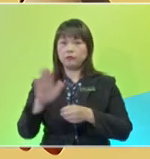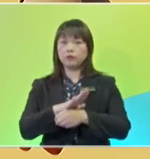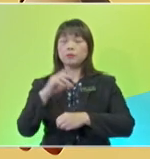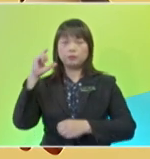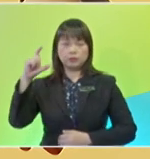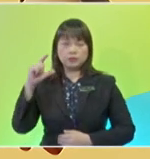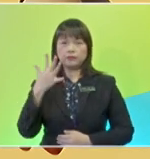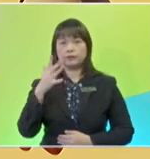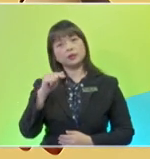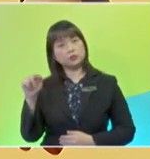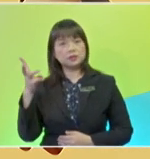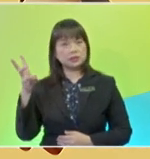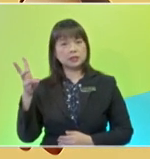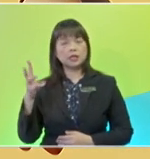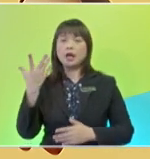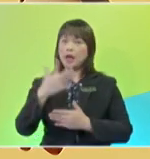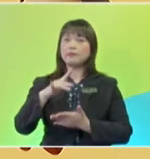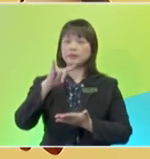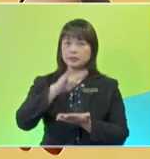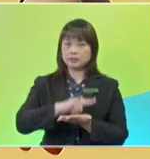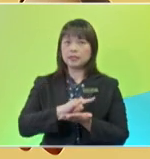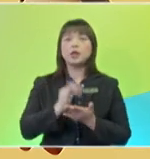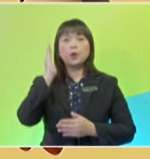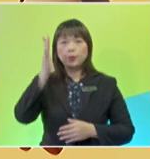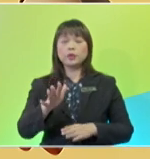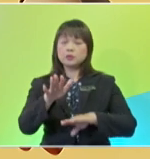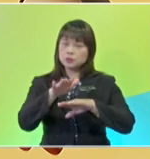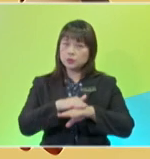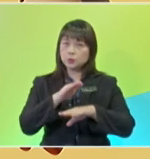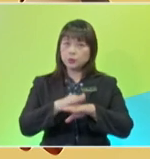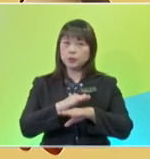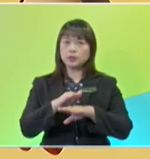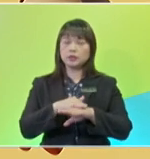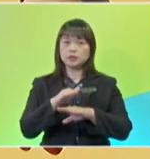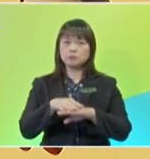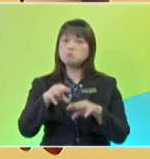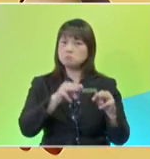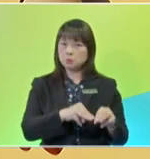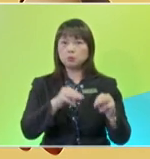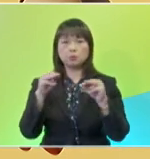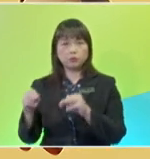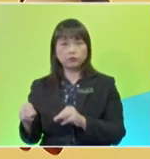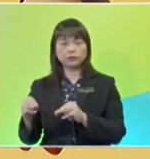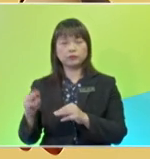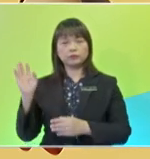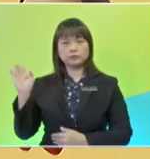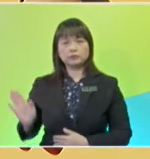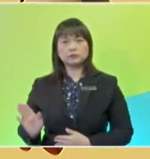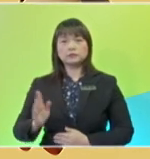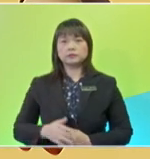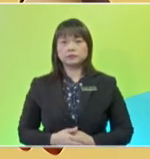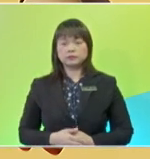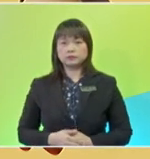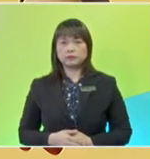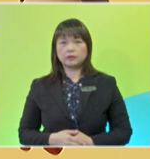Then after that, they will slowly move back into the Gibbous Moon phase. Mm. But the part that is lit up is